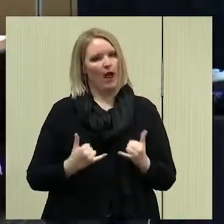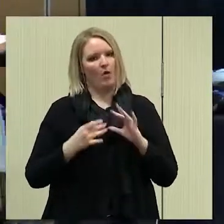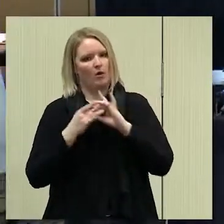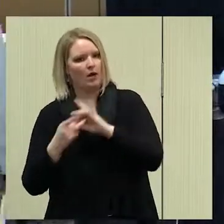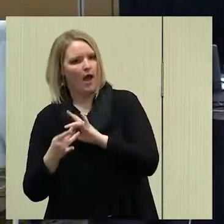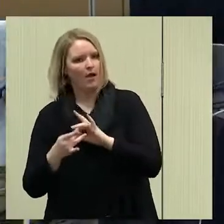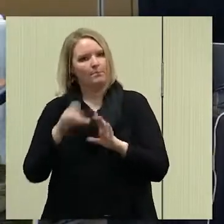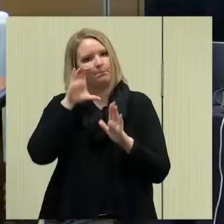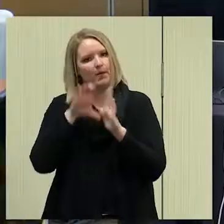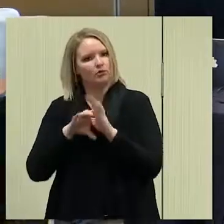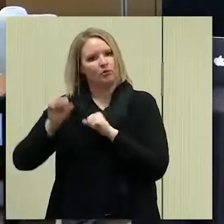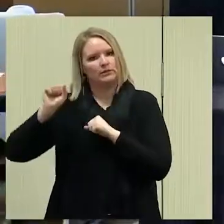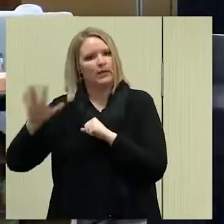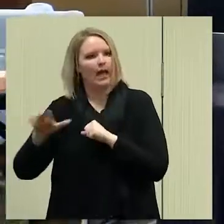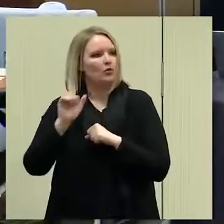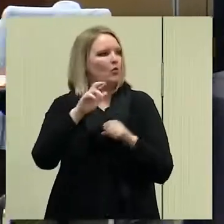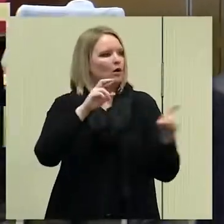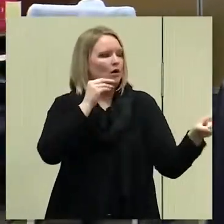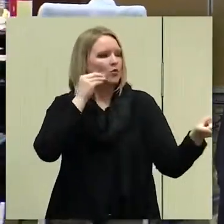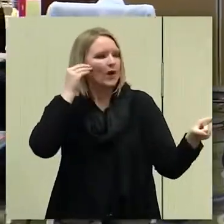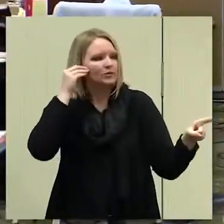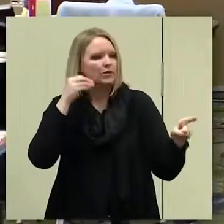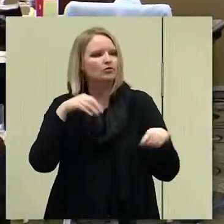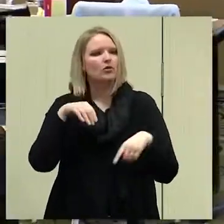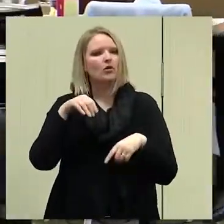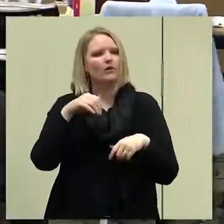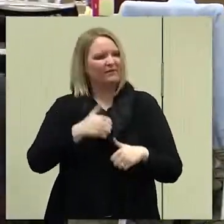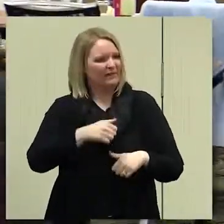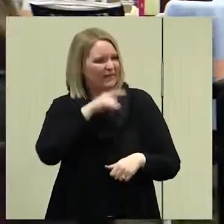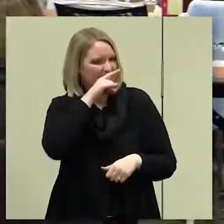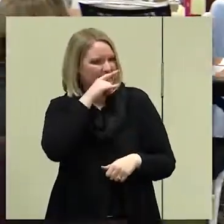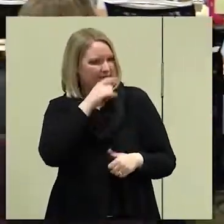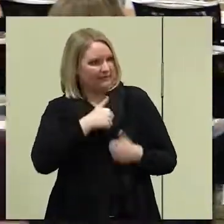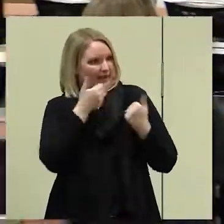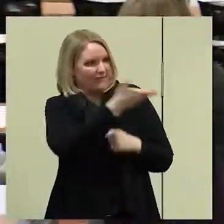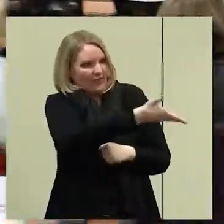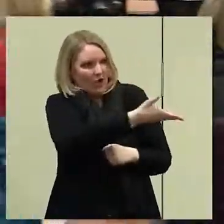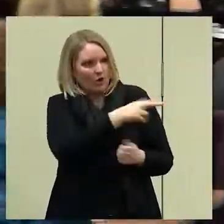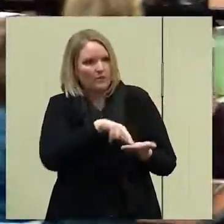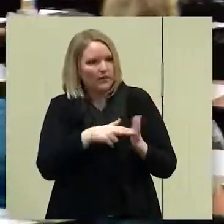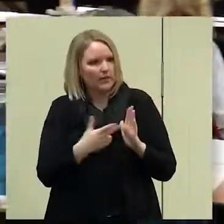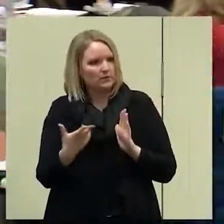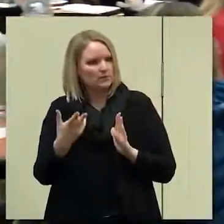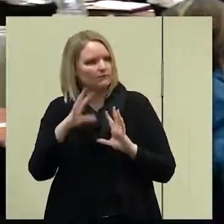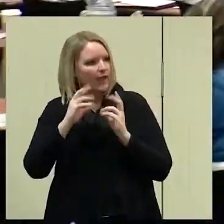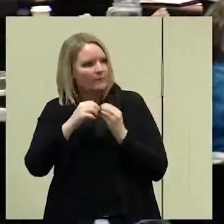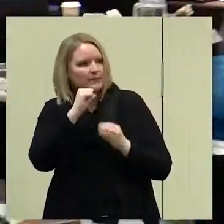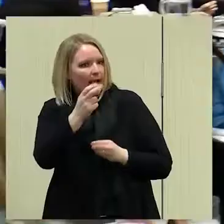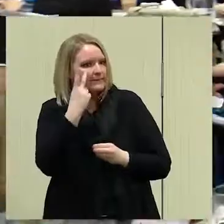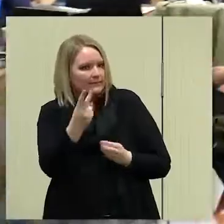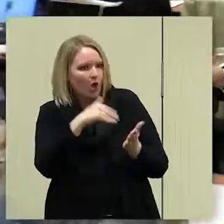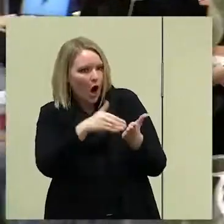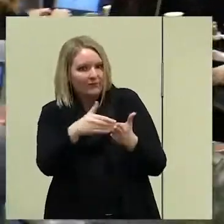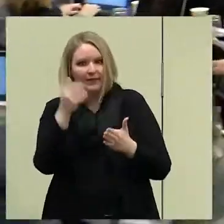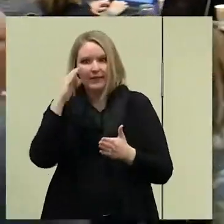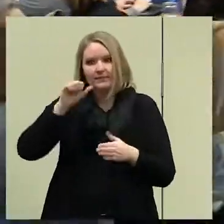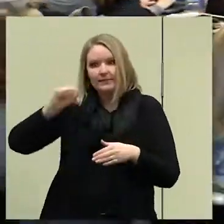families when they're at a school like Phillip Rock, where the kids are living there, and so the families really may only see them weekly or monthly.